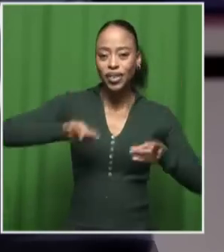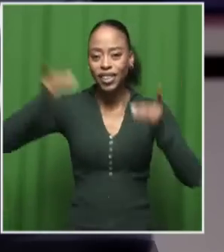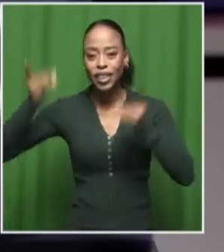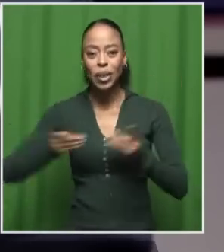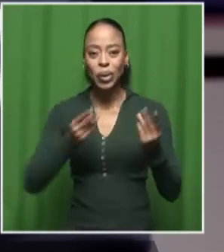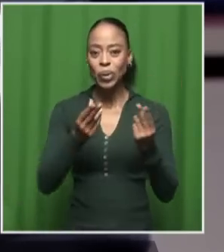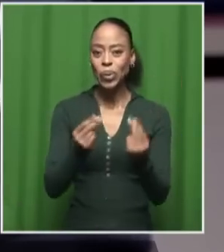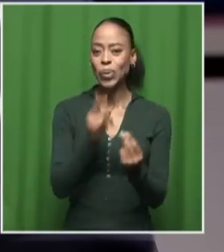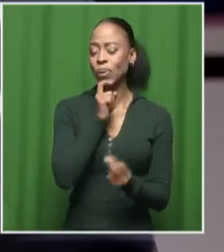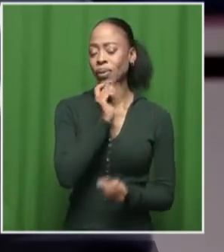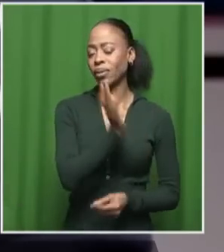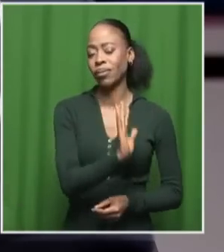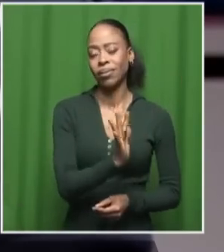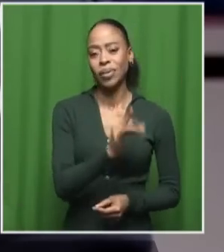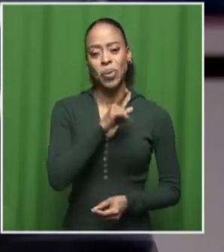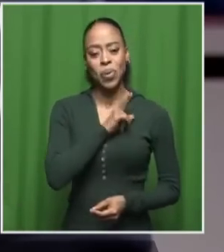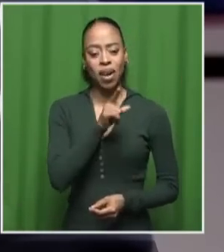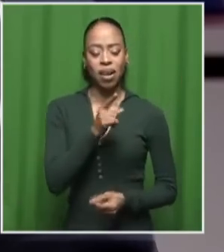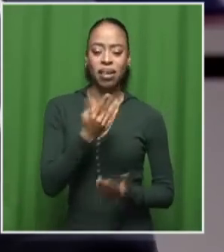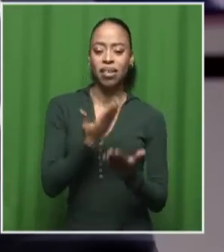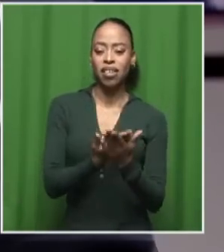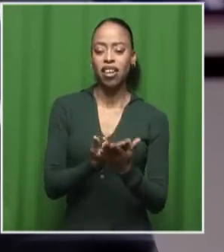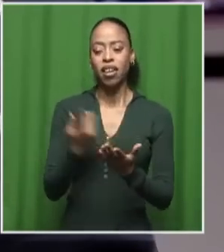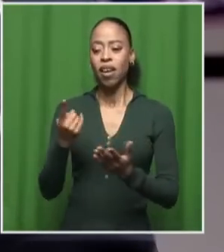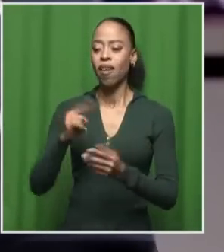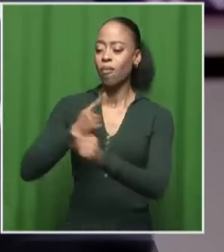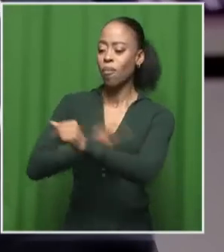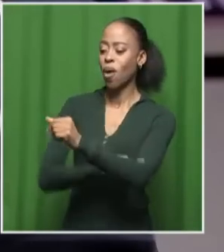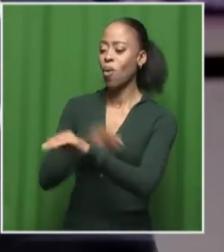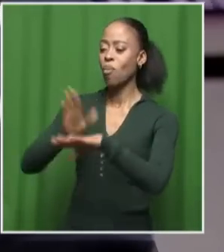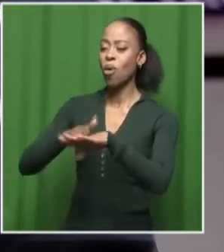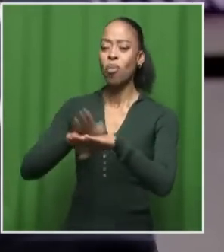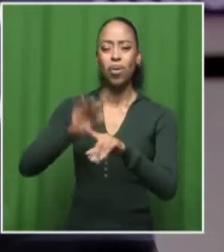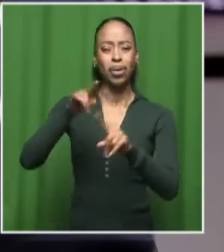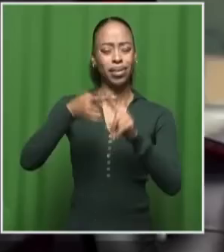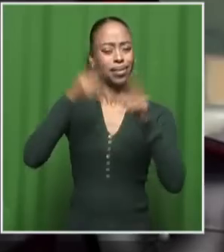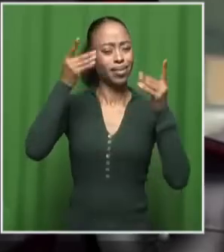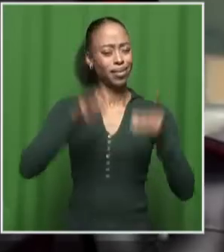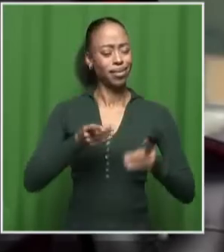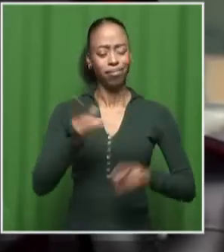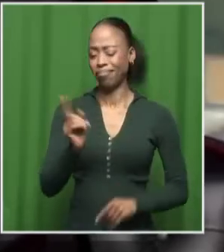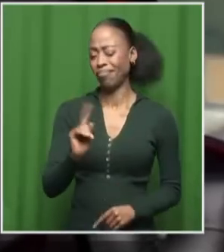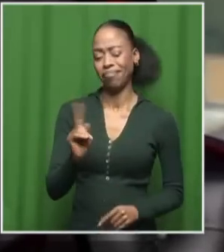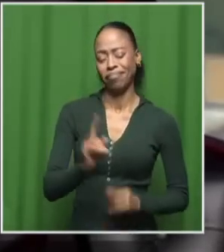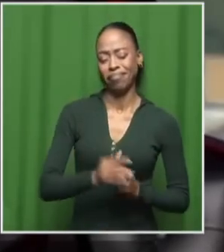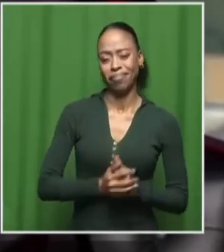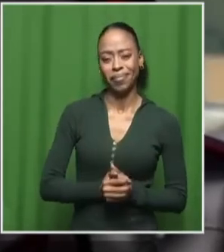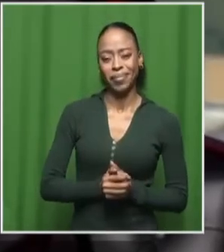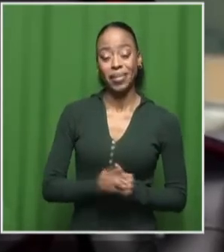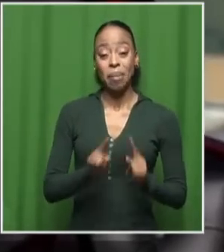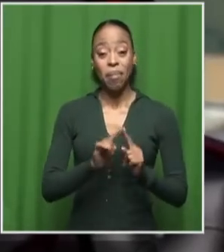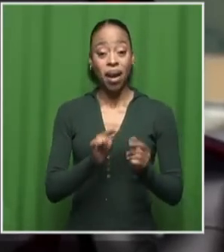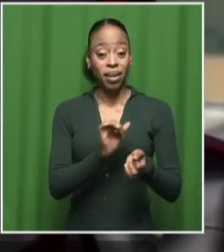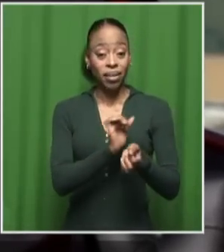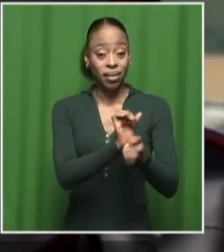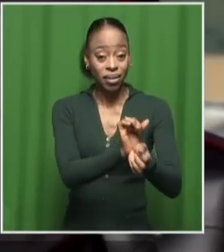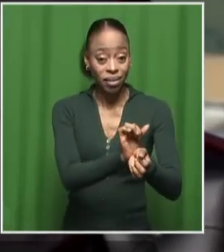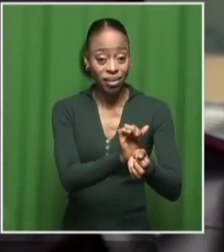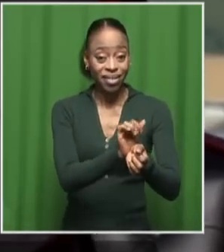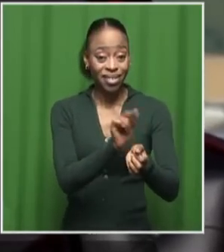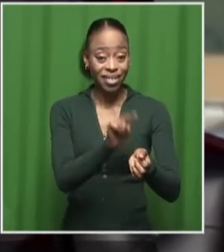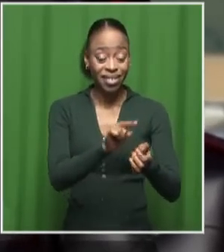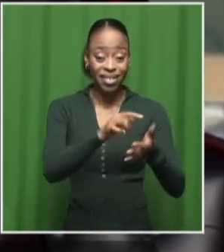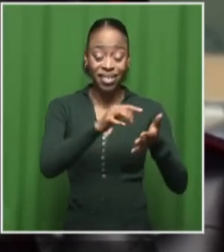making such that the party can have a veto power over the executive decision making process. But how binding is the statement of